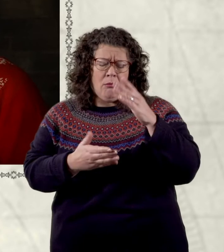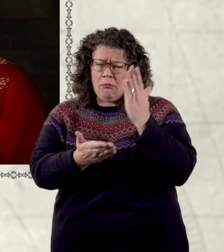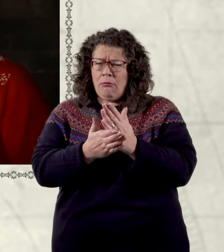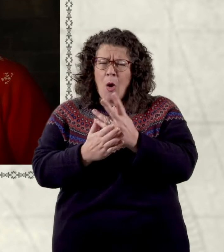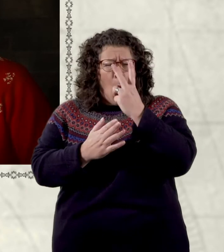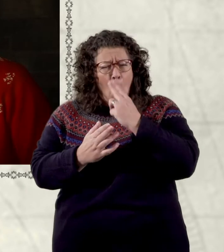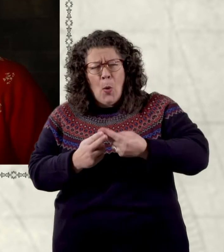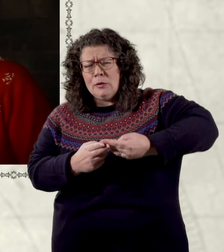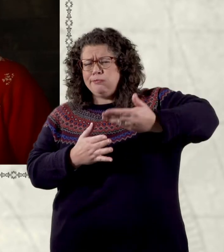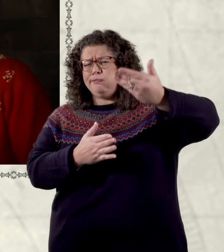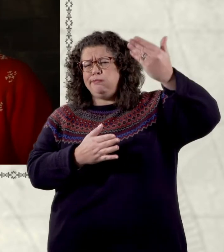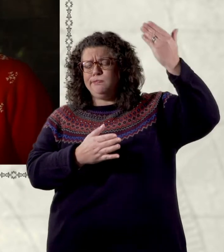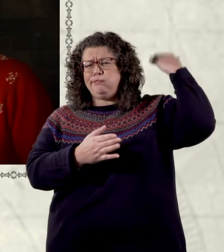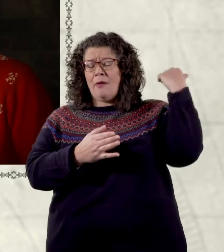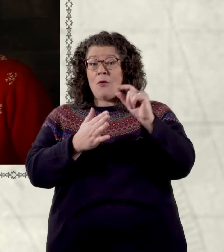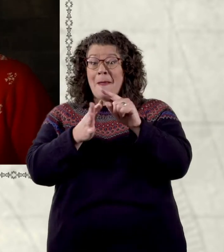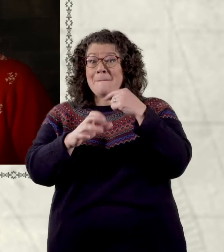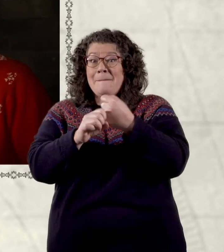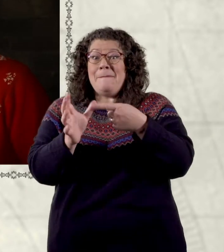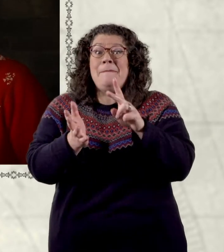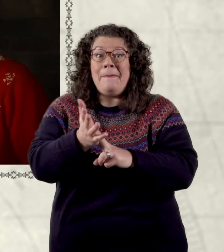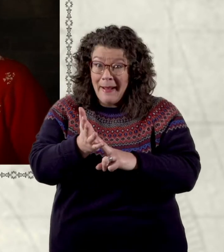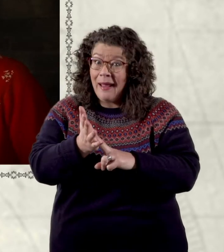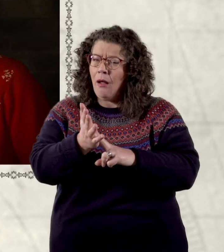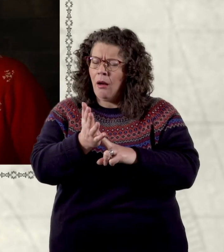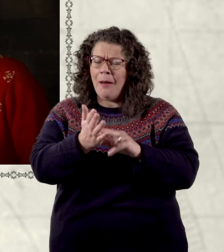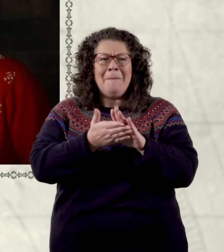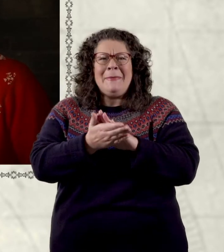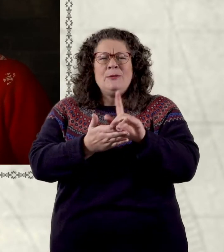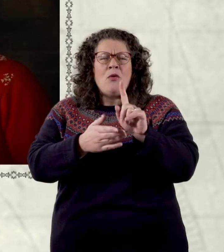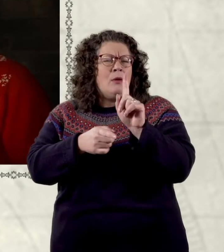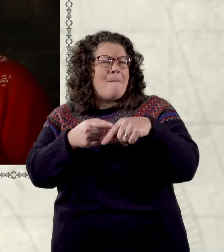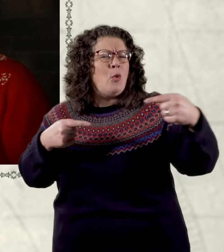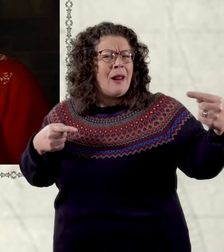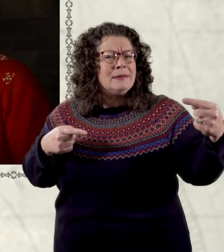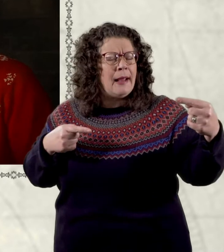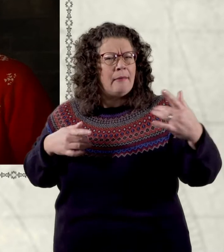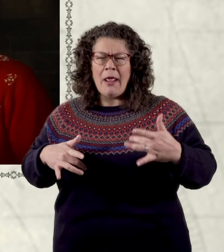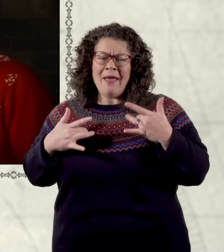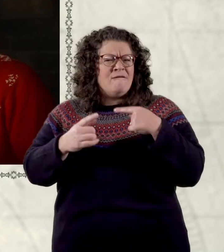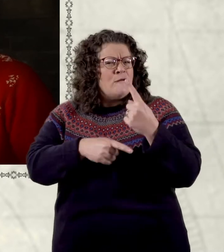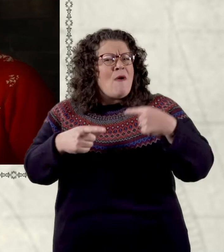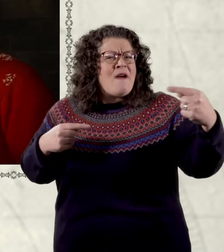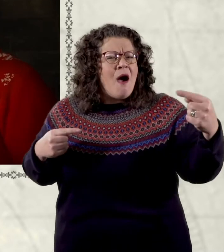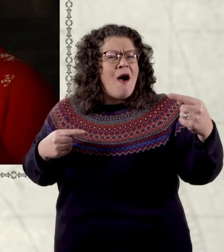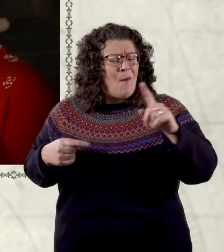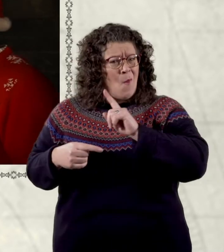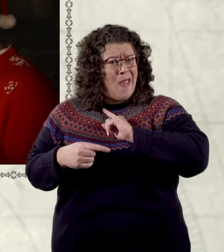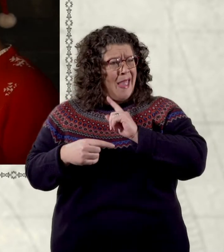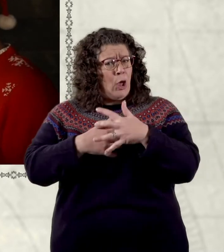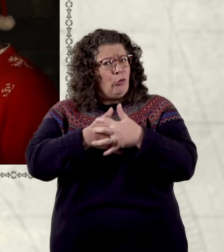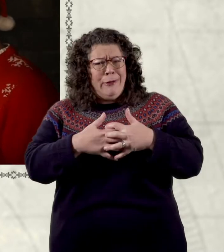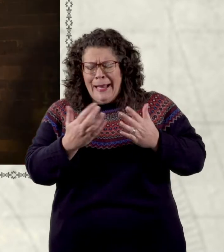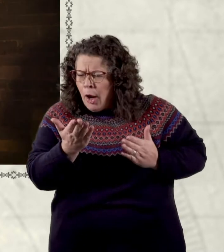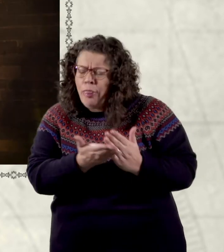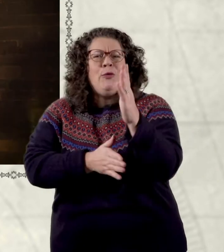tradition. The pagans thought it symbolized immortality, living forever, because it stayed green throughout the